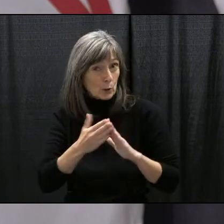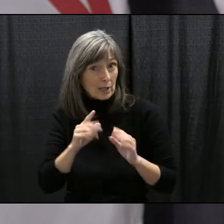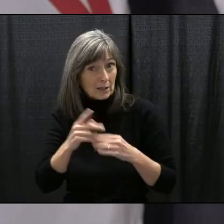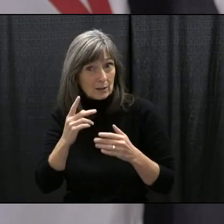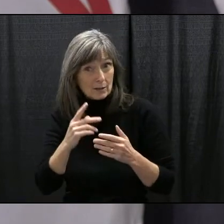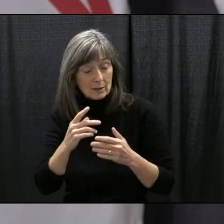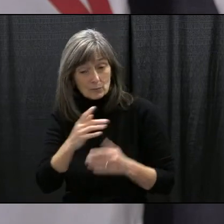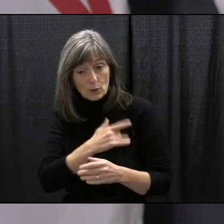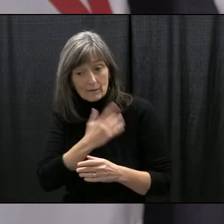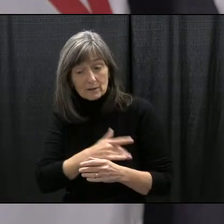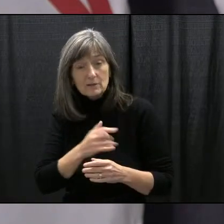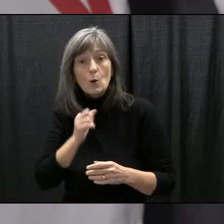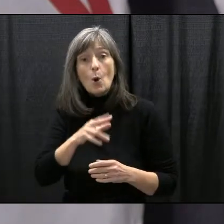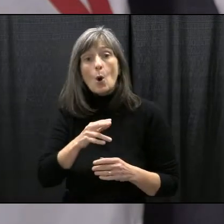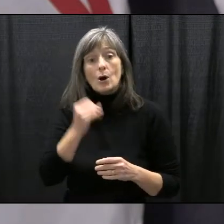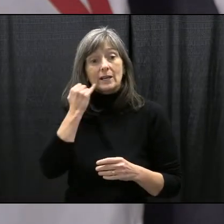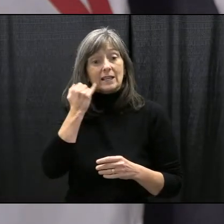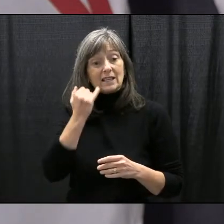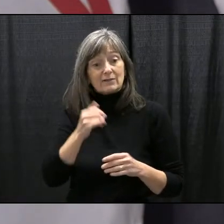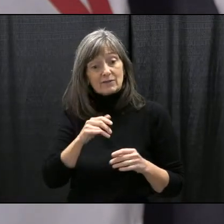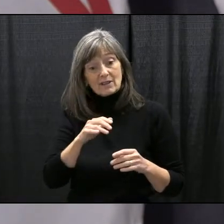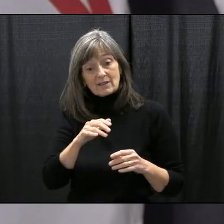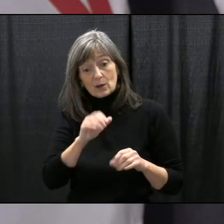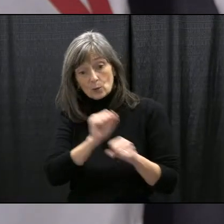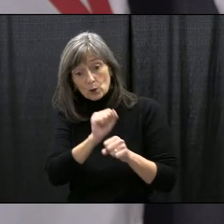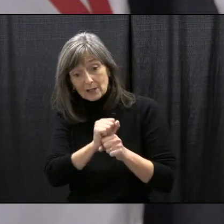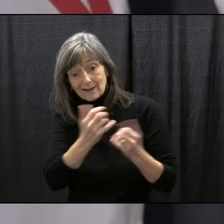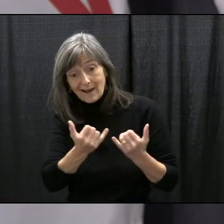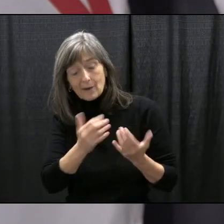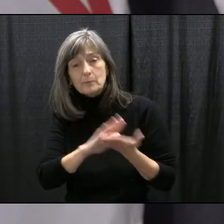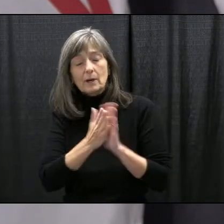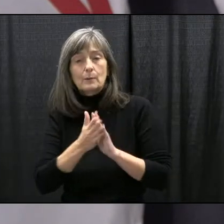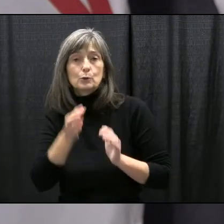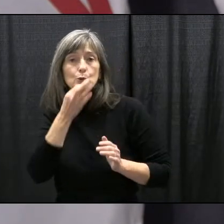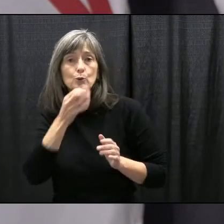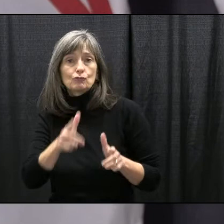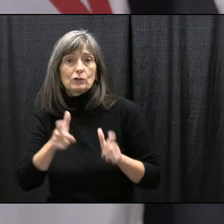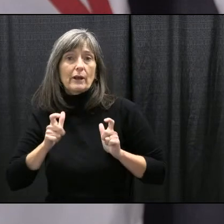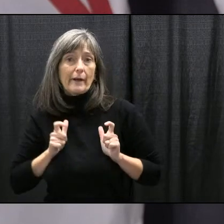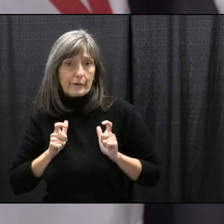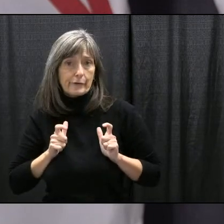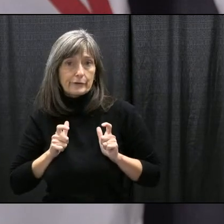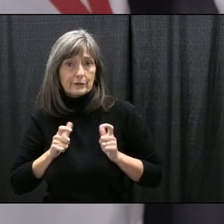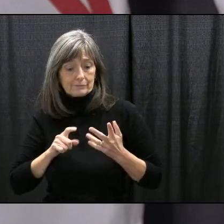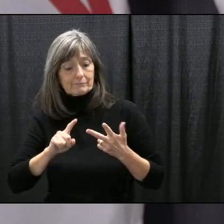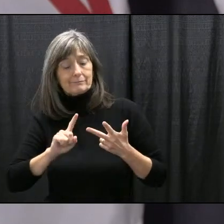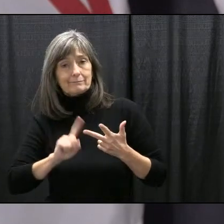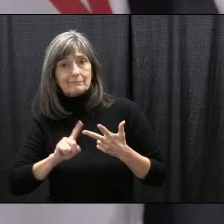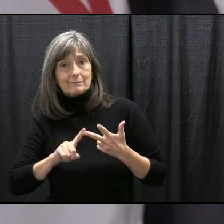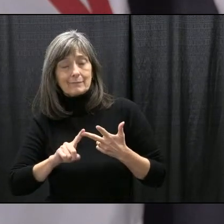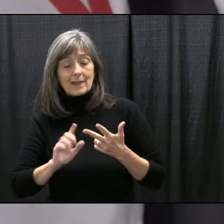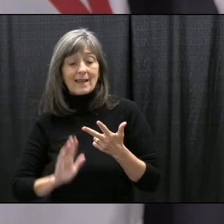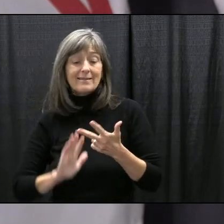transitioning from active practice into retirement. The Family Practice Renewal